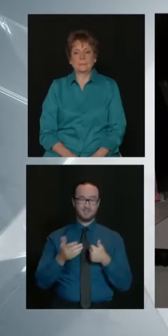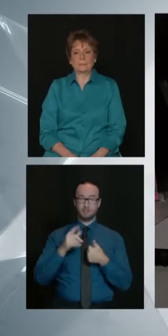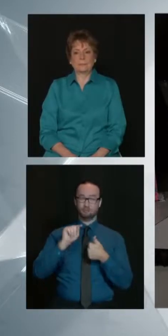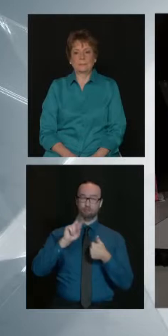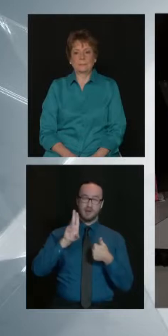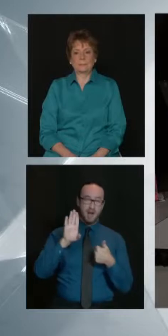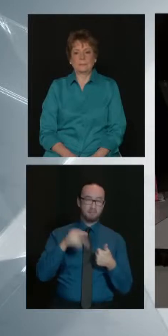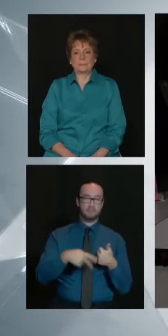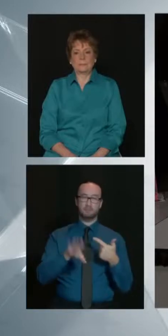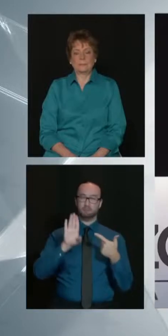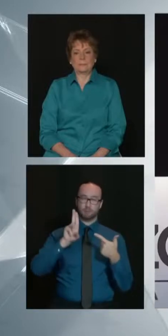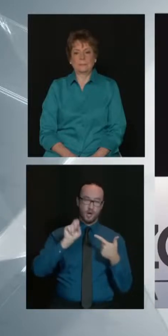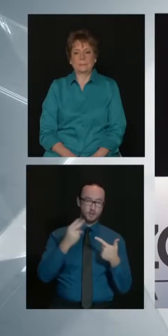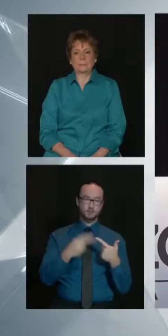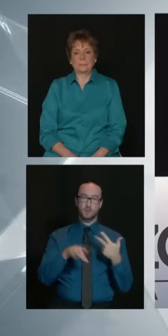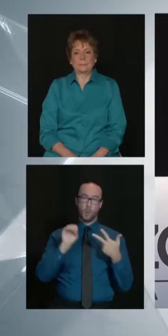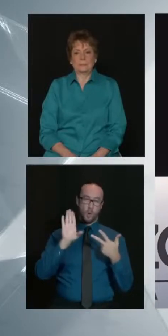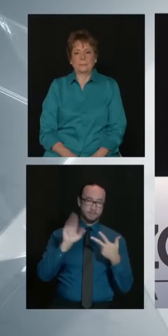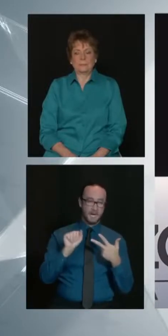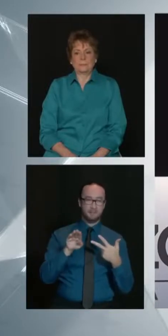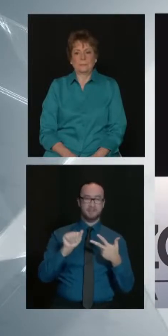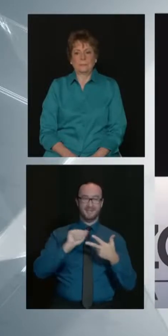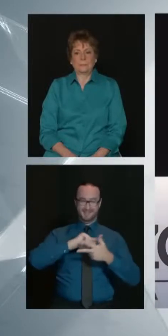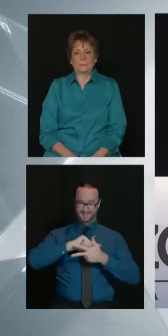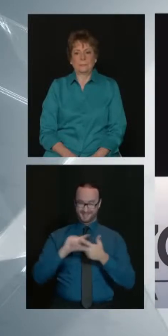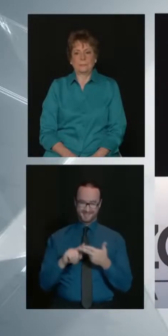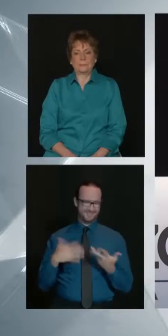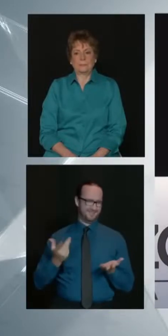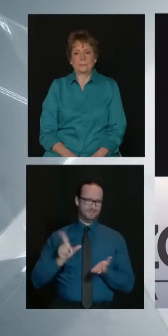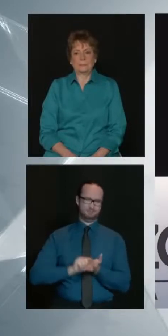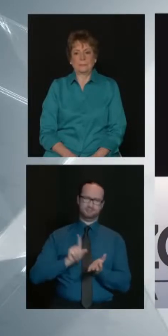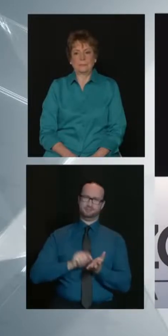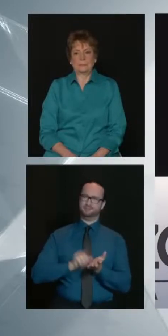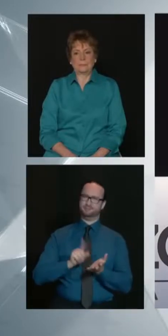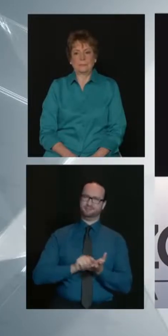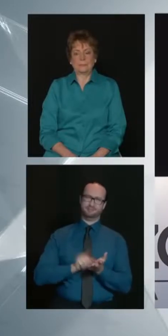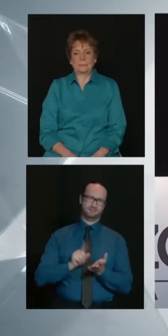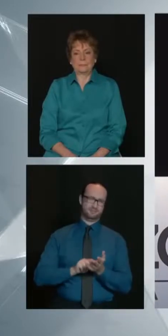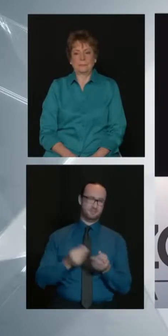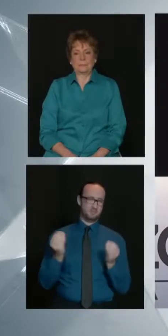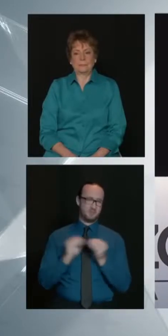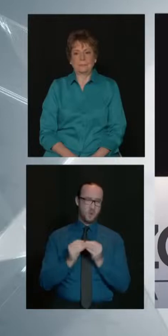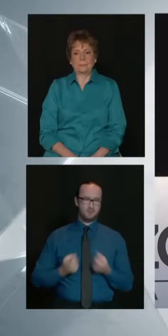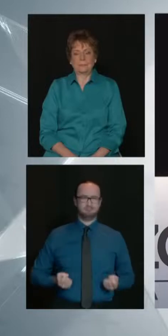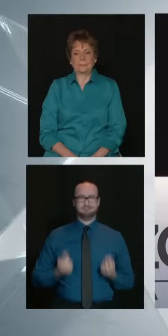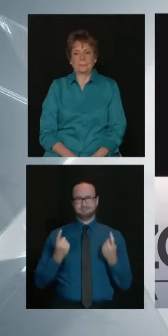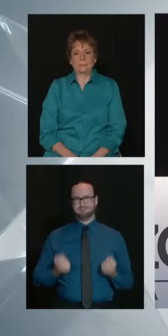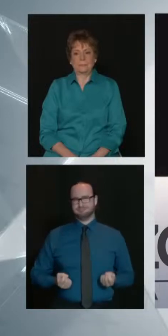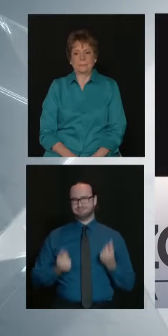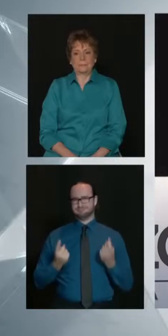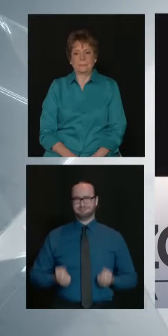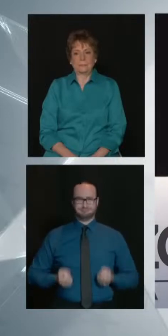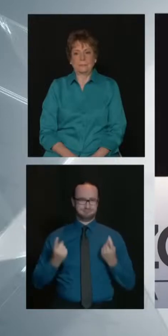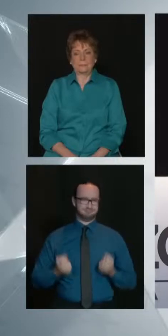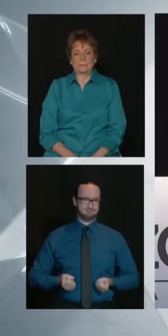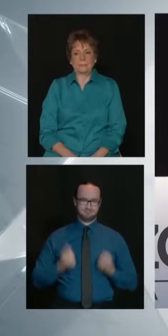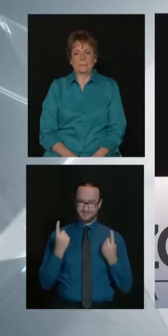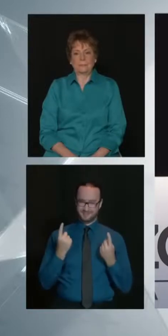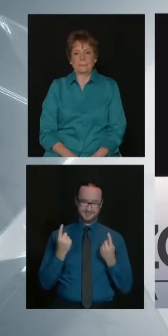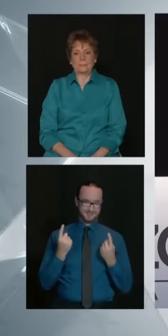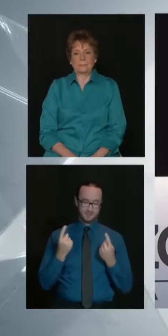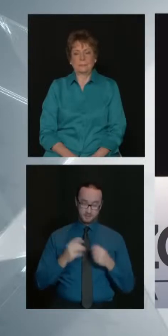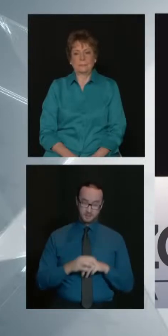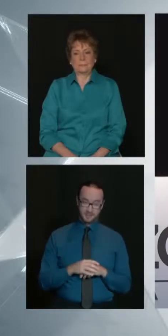have all increased spending. They have all increased the debt. The Republicans just had control of